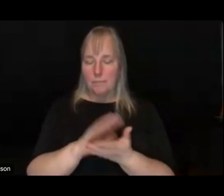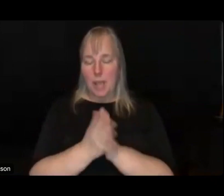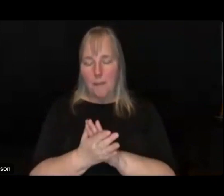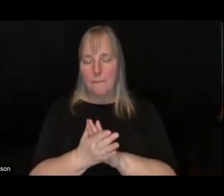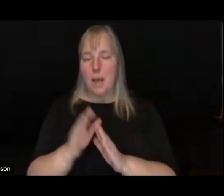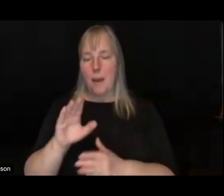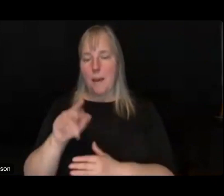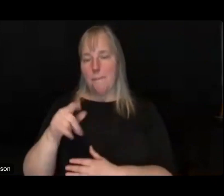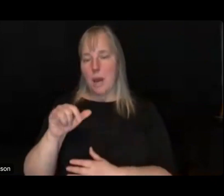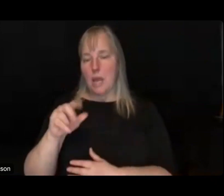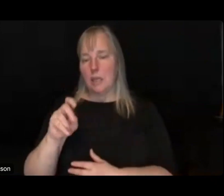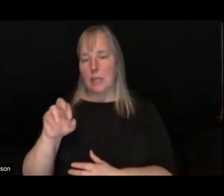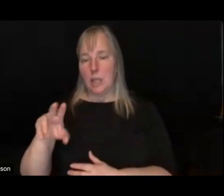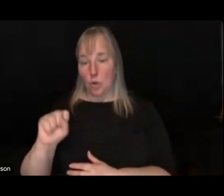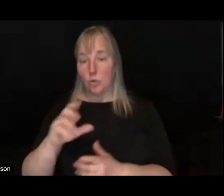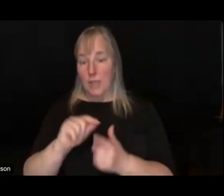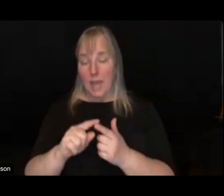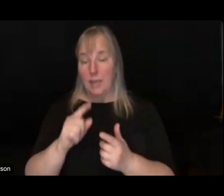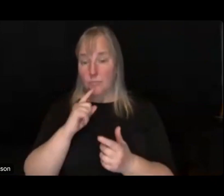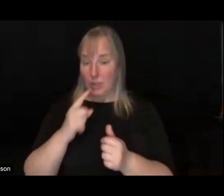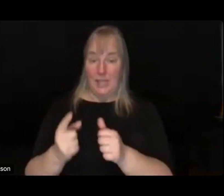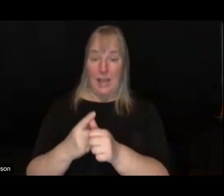AI for businesses?